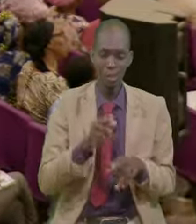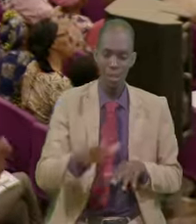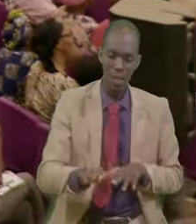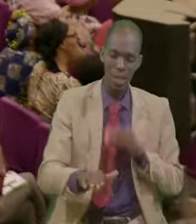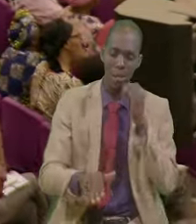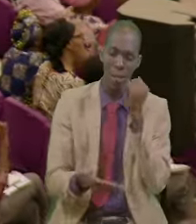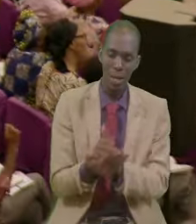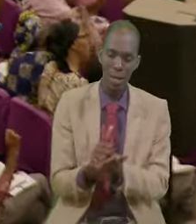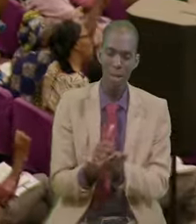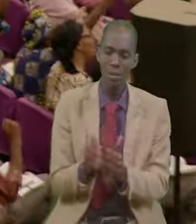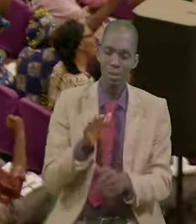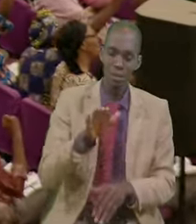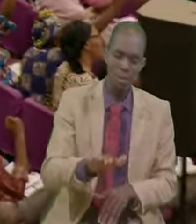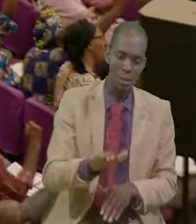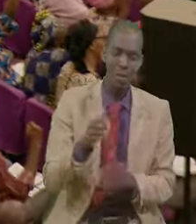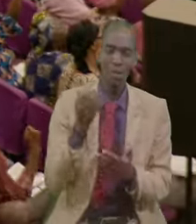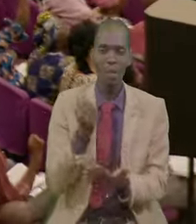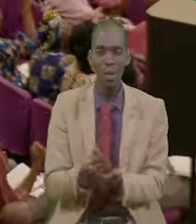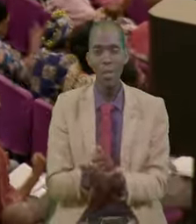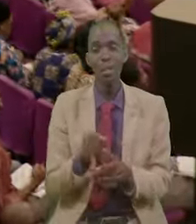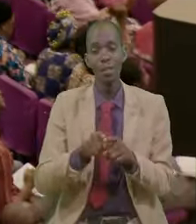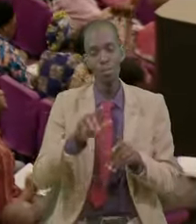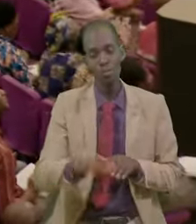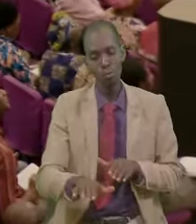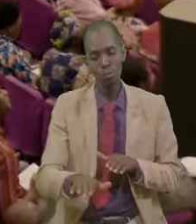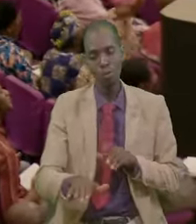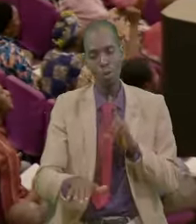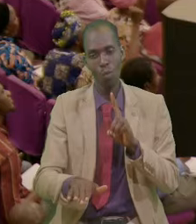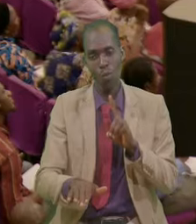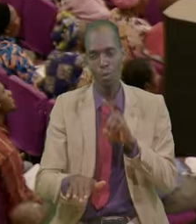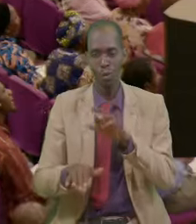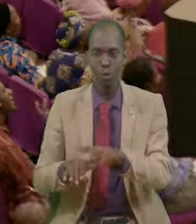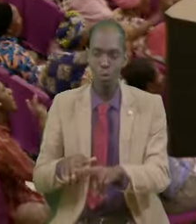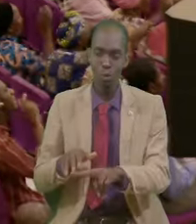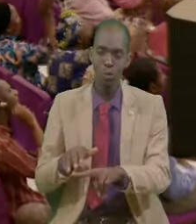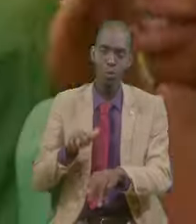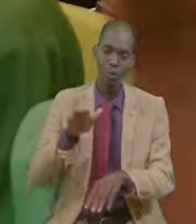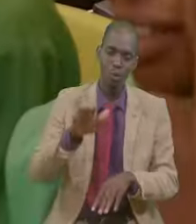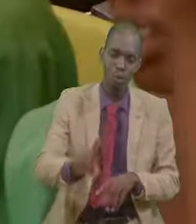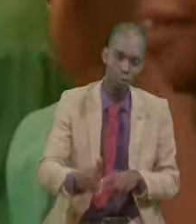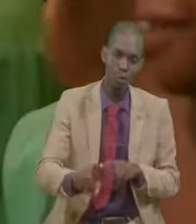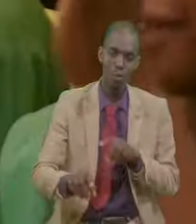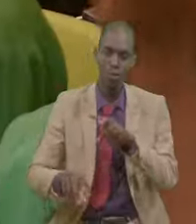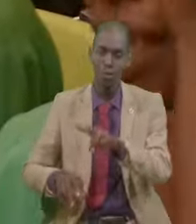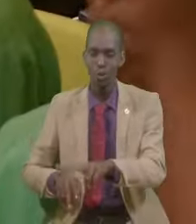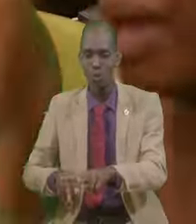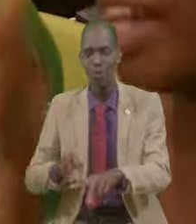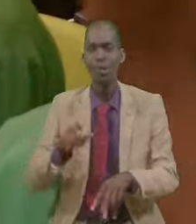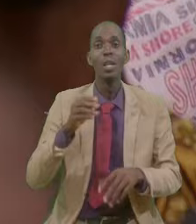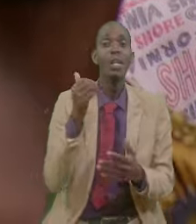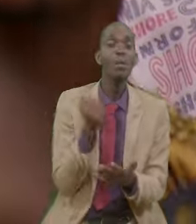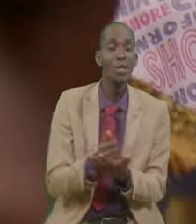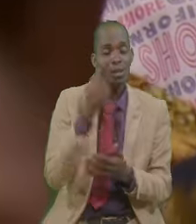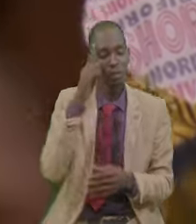amen. Amen. As you are walking, one, two, one, two.